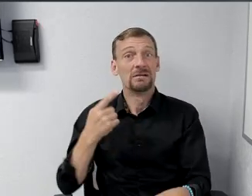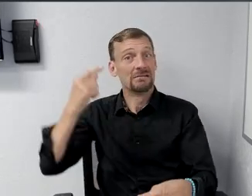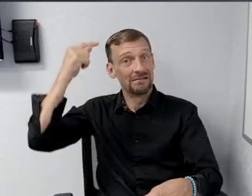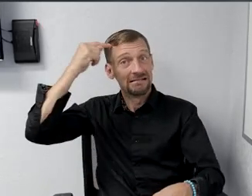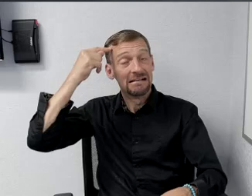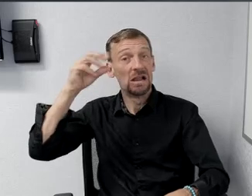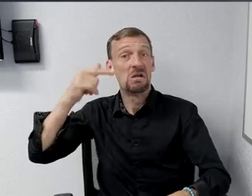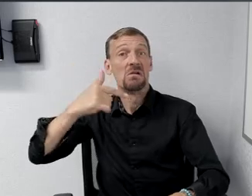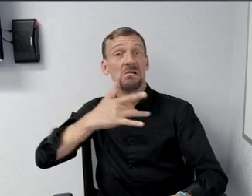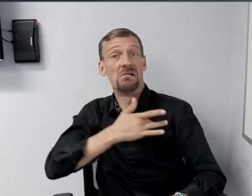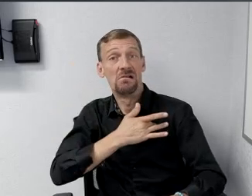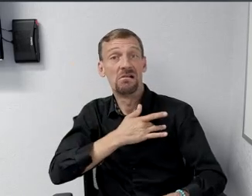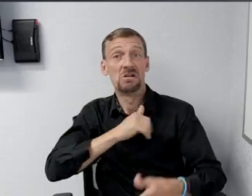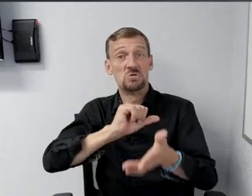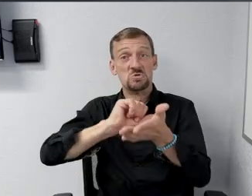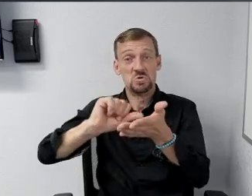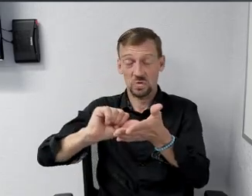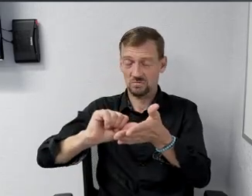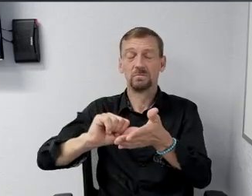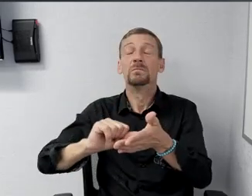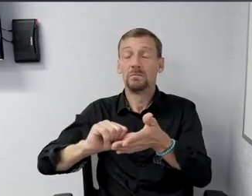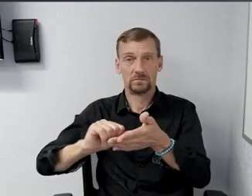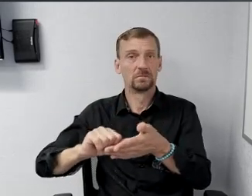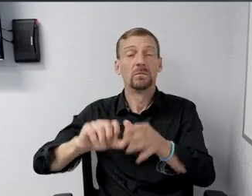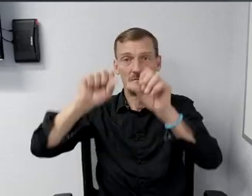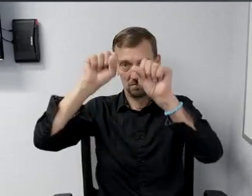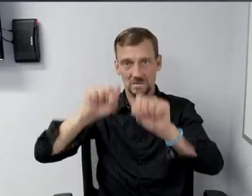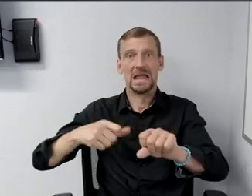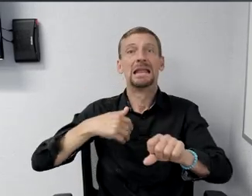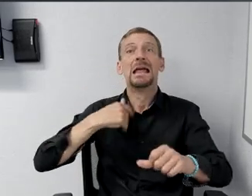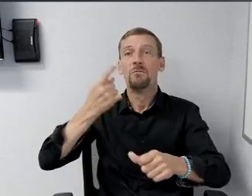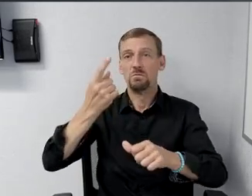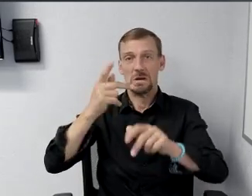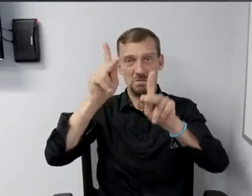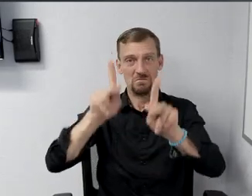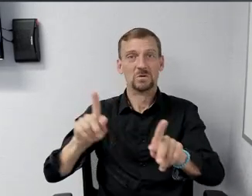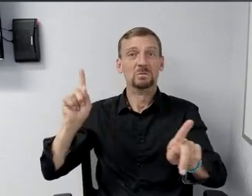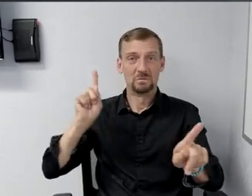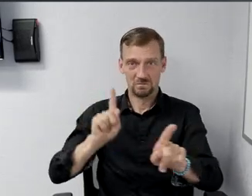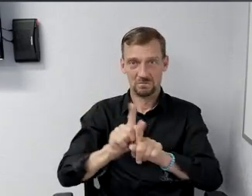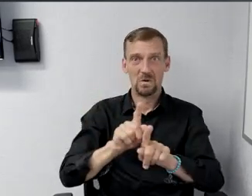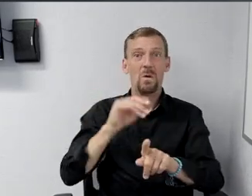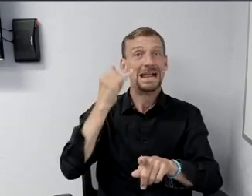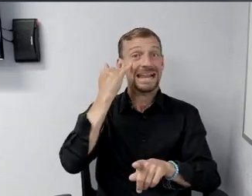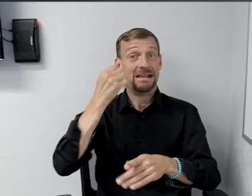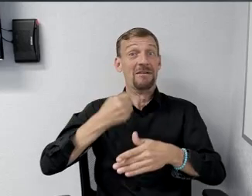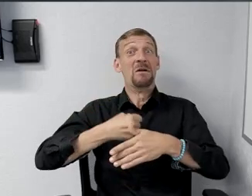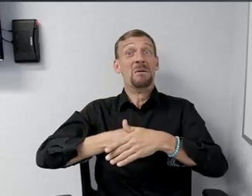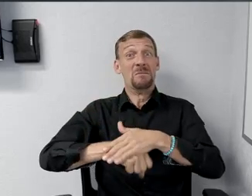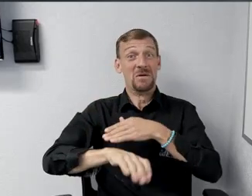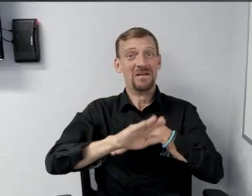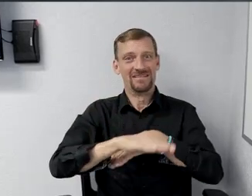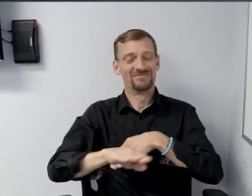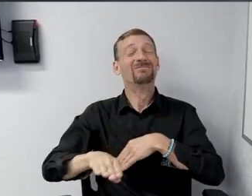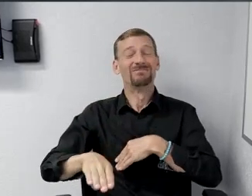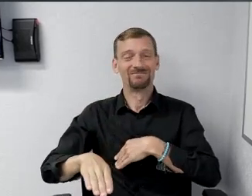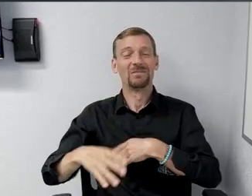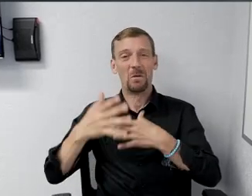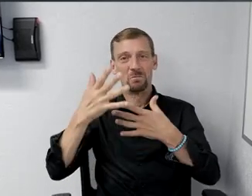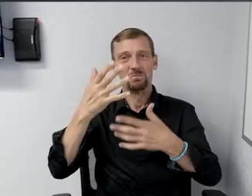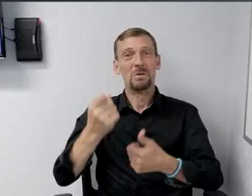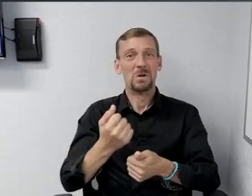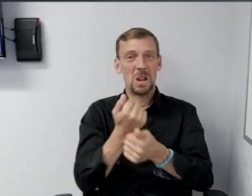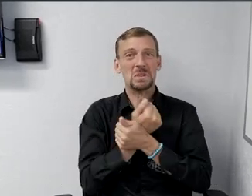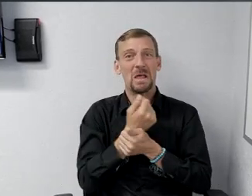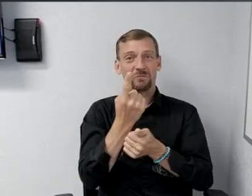neurosurgery, cardiac surgery, we do allow a loved one to be with them. And certainly the birth of a child, we want a loved one